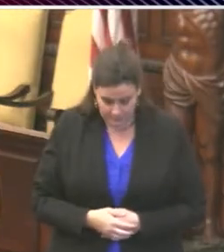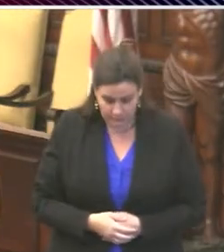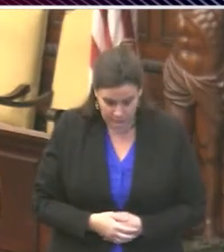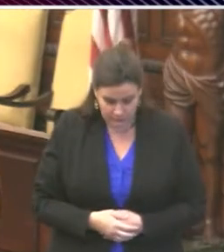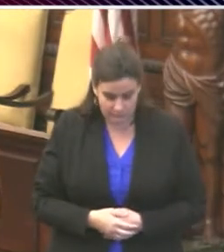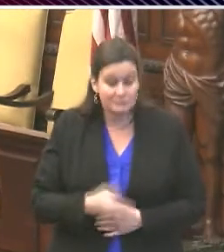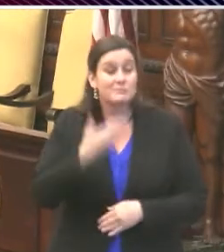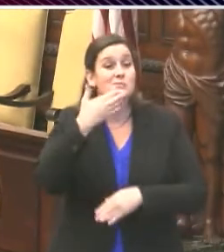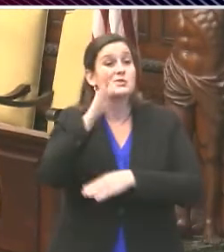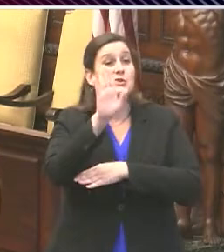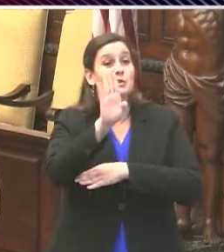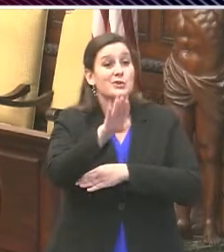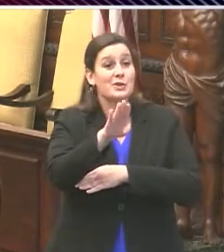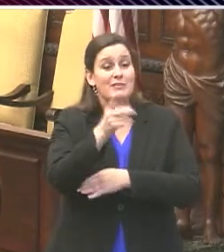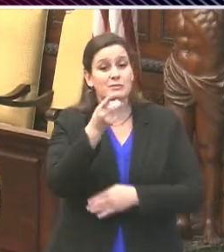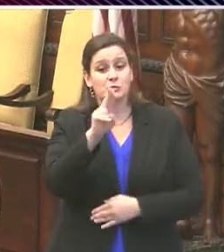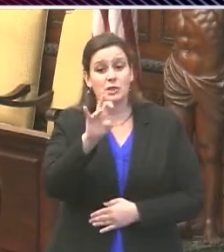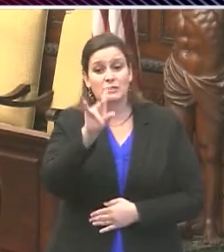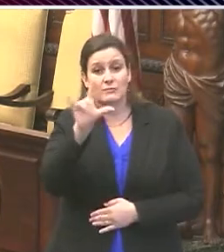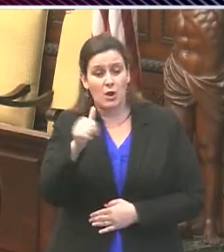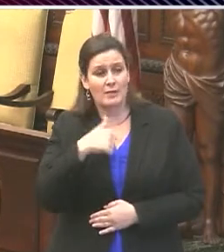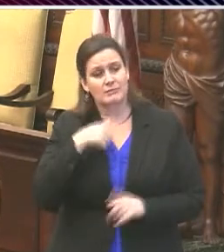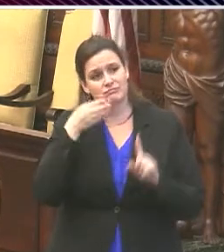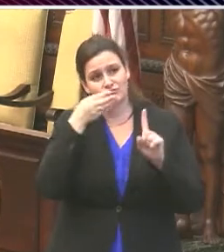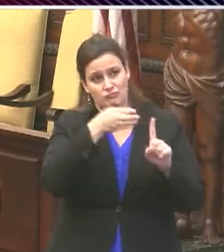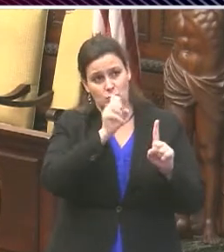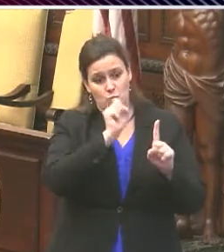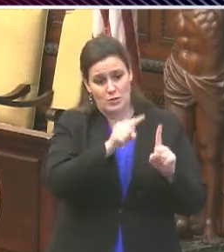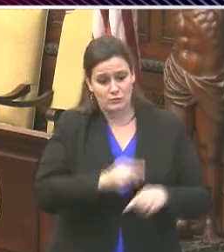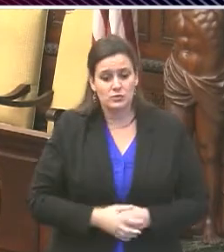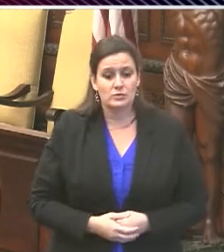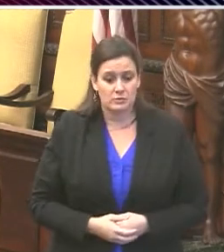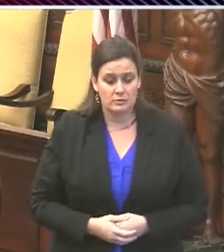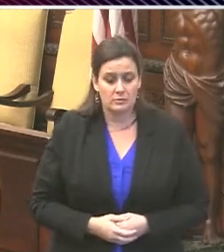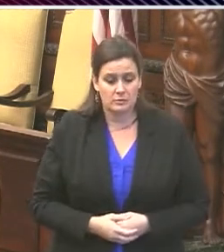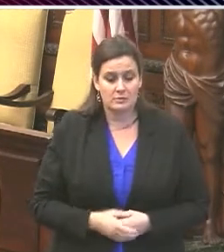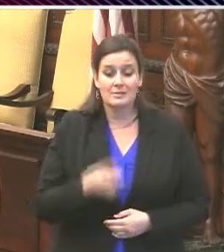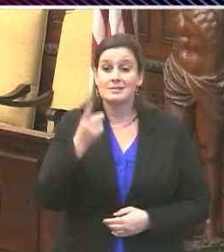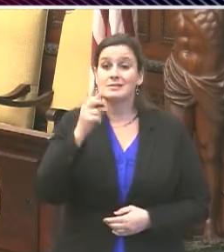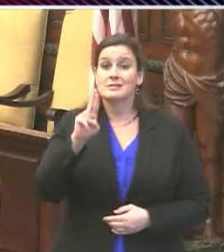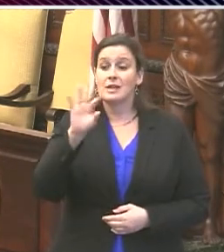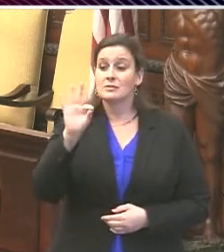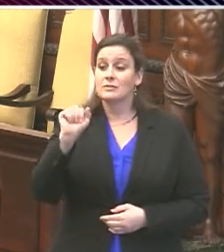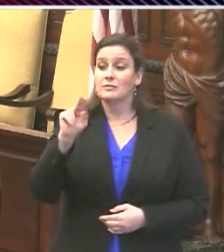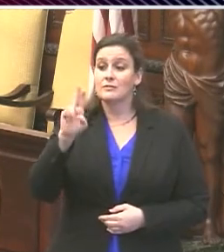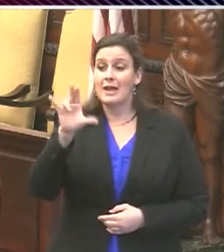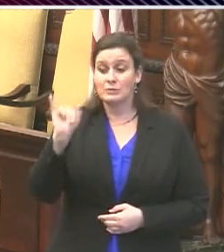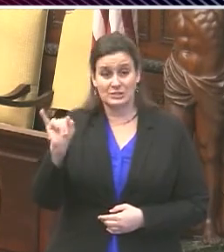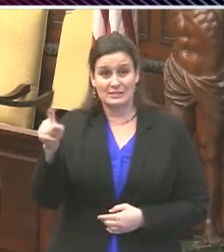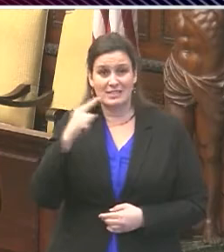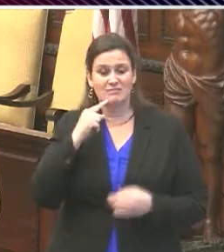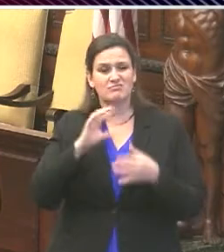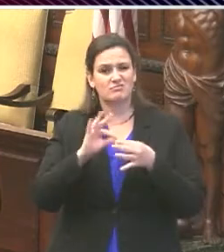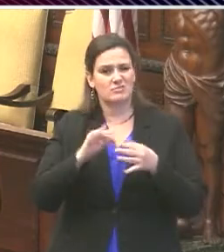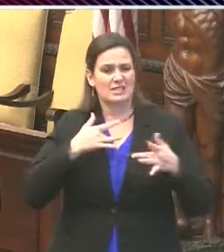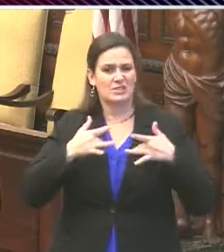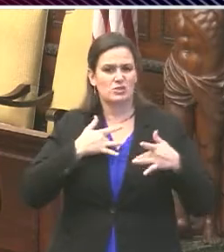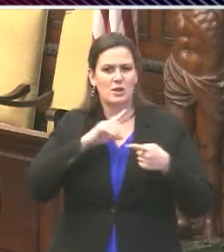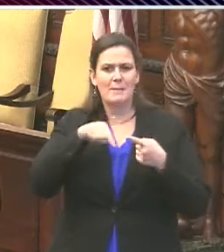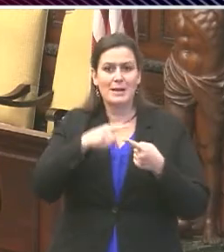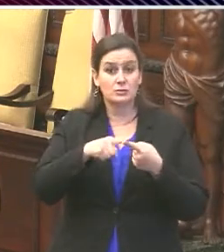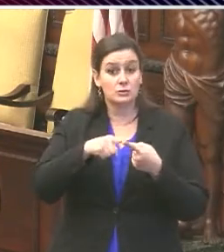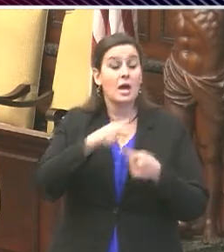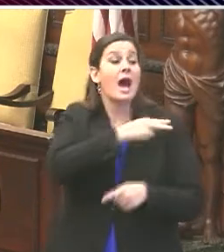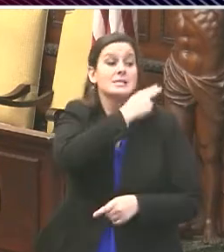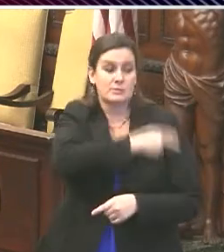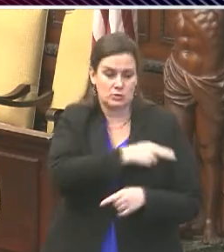Good afternoon, Dr. Farley. I have a couple of questions for you. Dr. Fauci has said that he's concerned about hospital capacity as